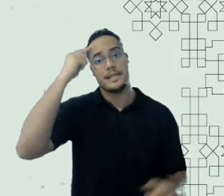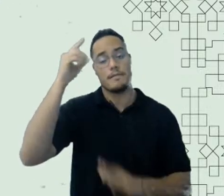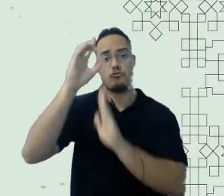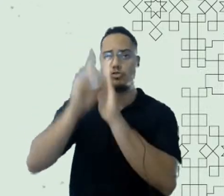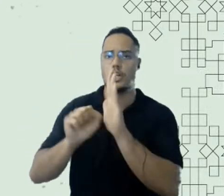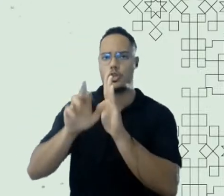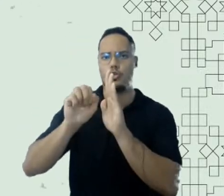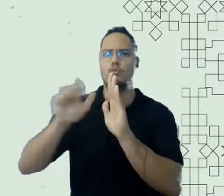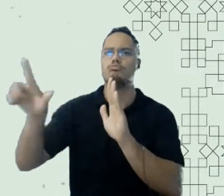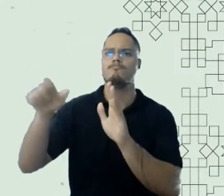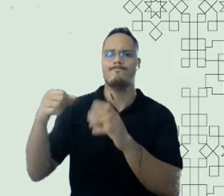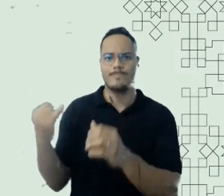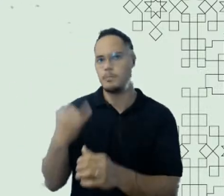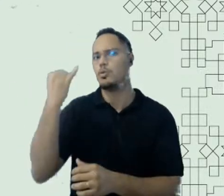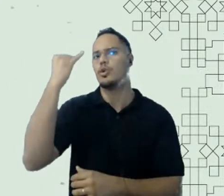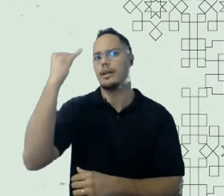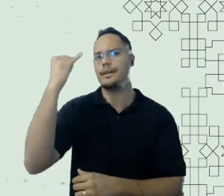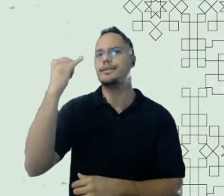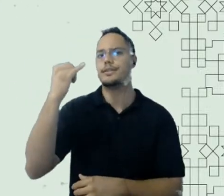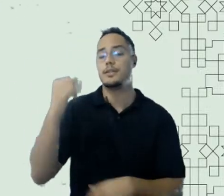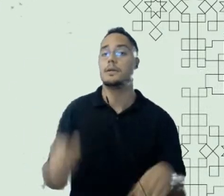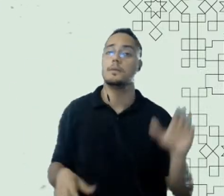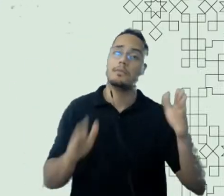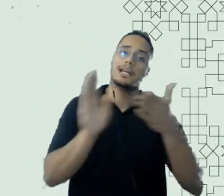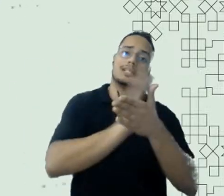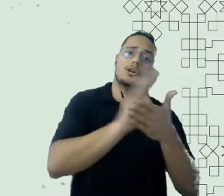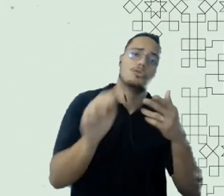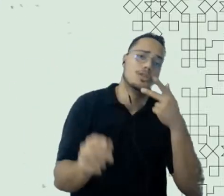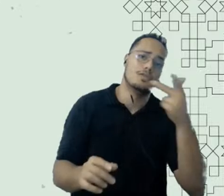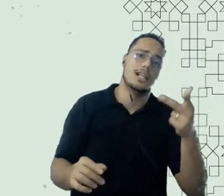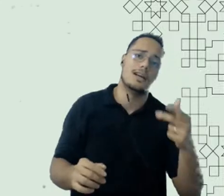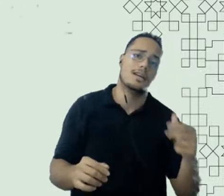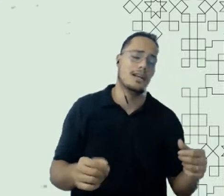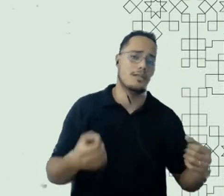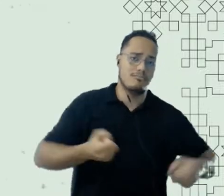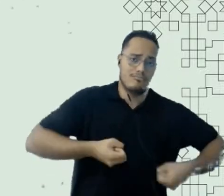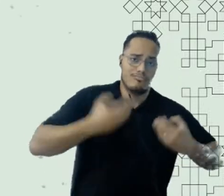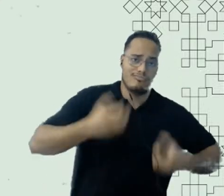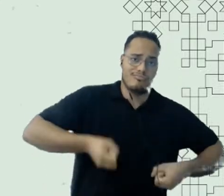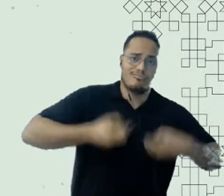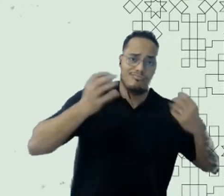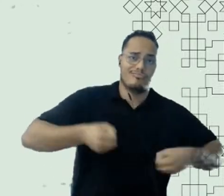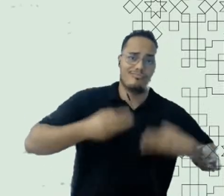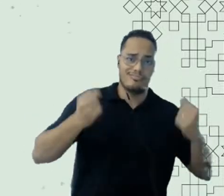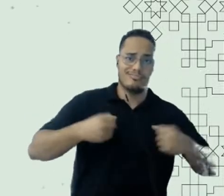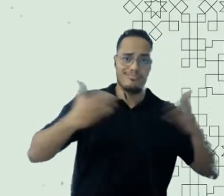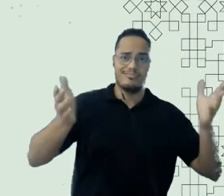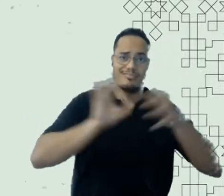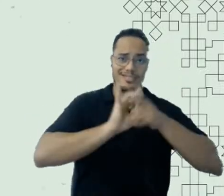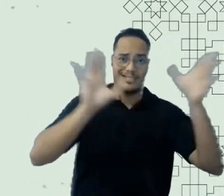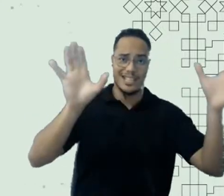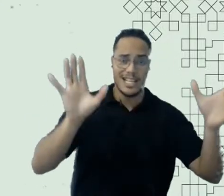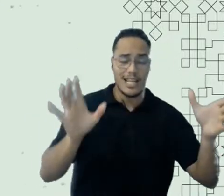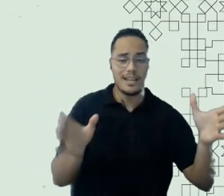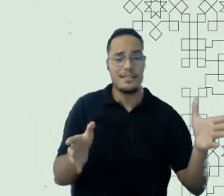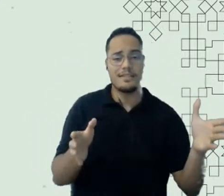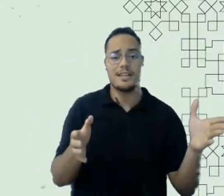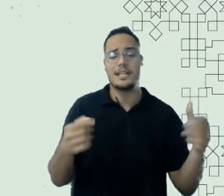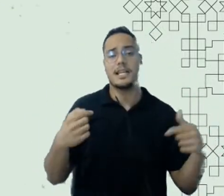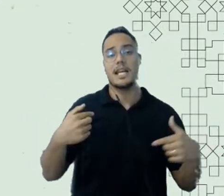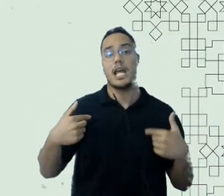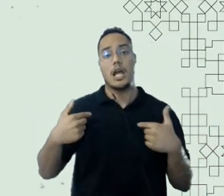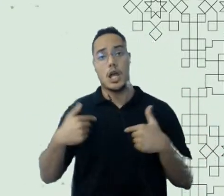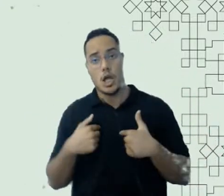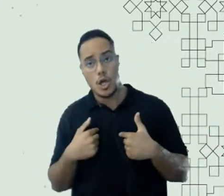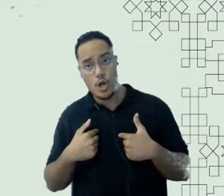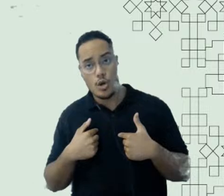expression, YouTube is not doing anything, etc. I and others, of course, were in the middle. I think that if we